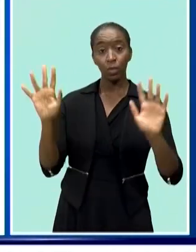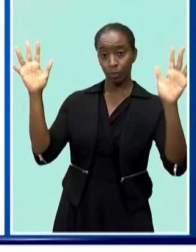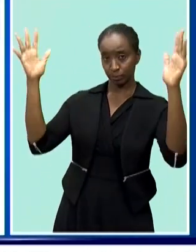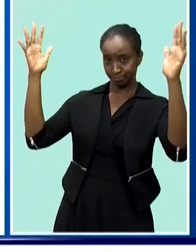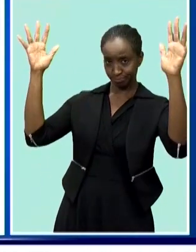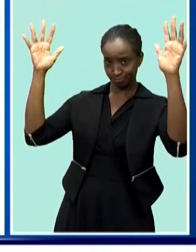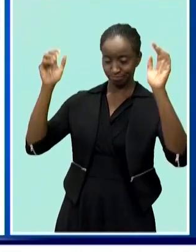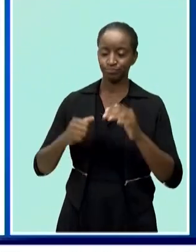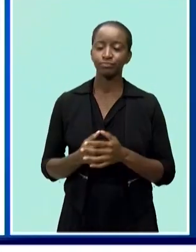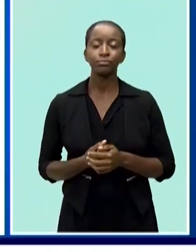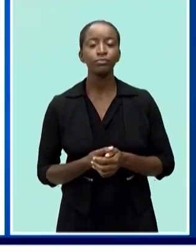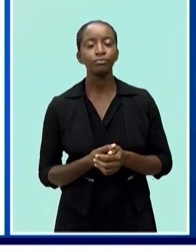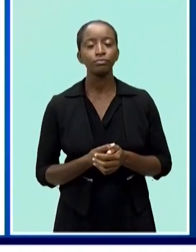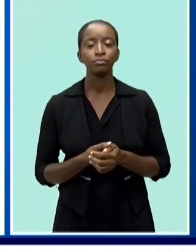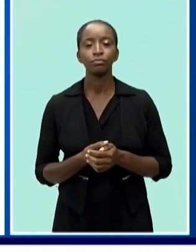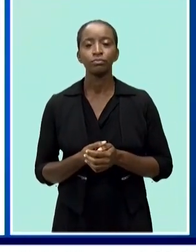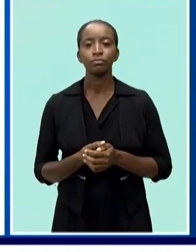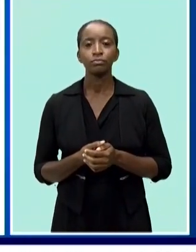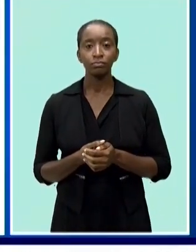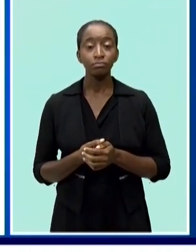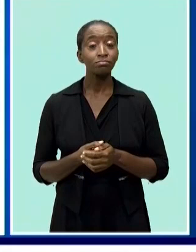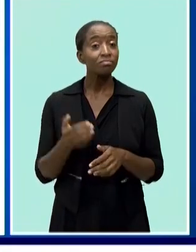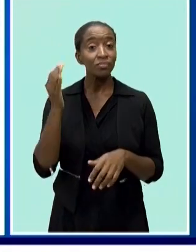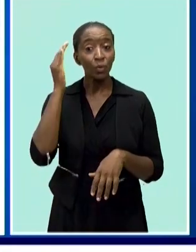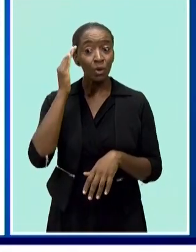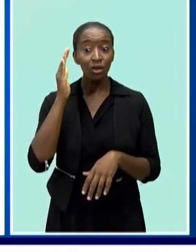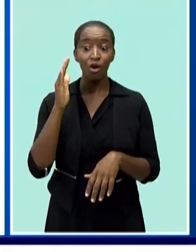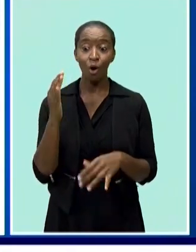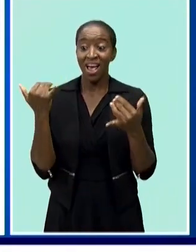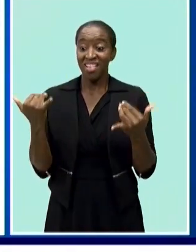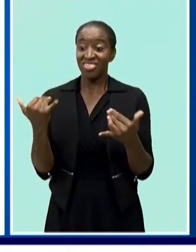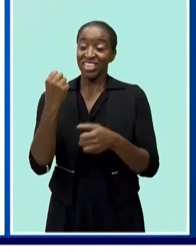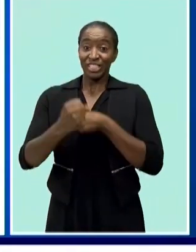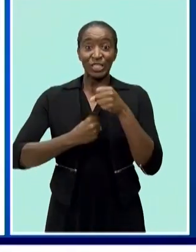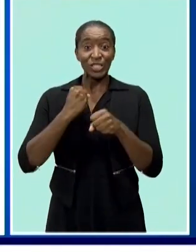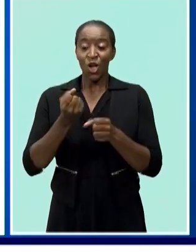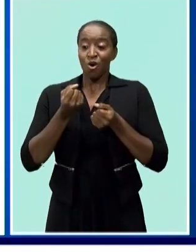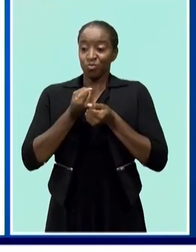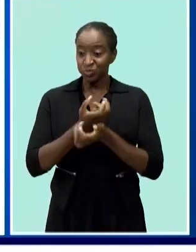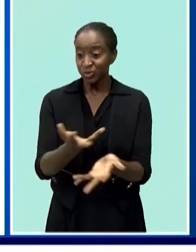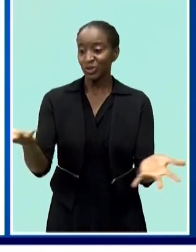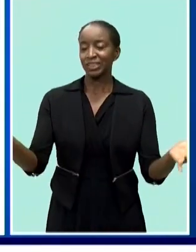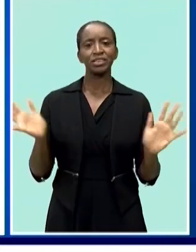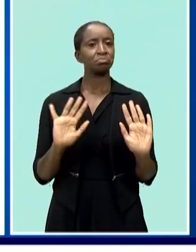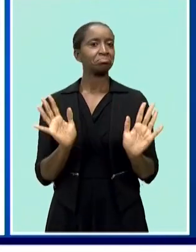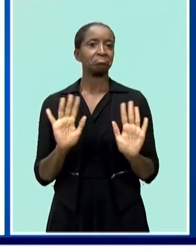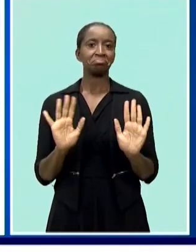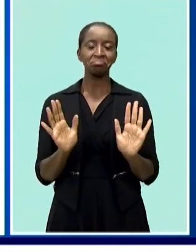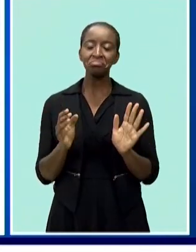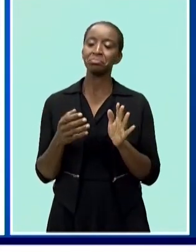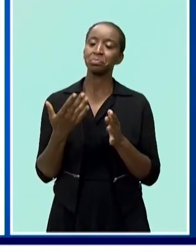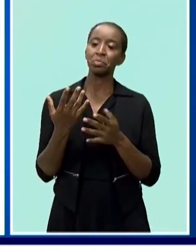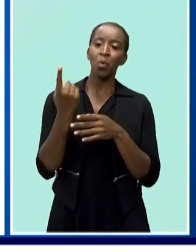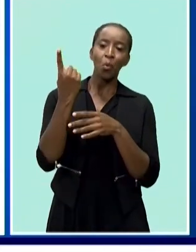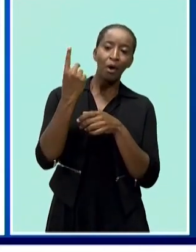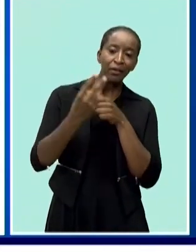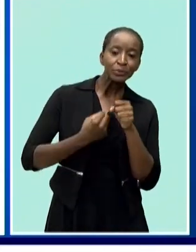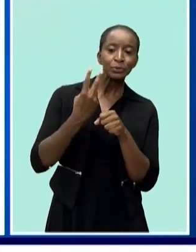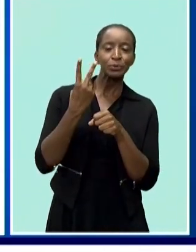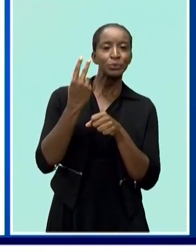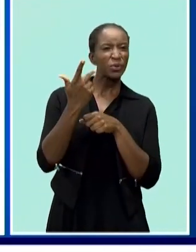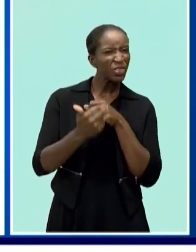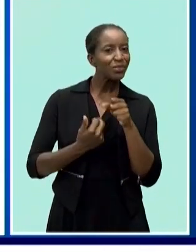We recognize that this project may take a few years, but our Muslim community, by the grace of the Almighty, have come on board and have been